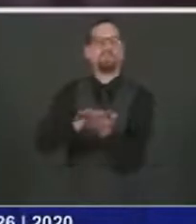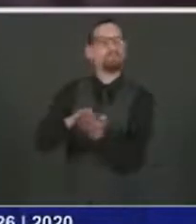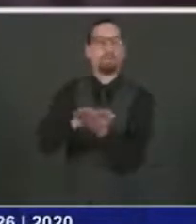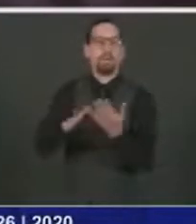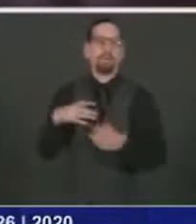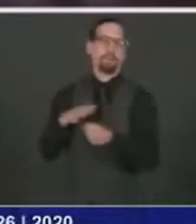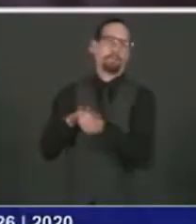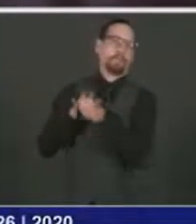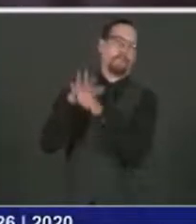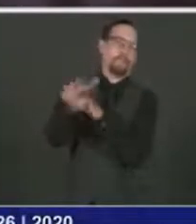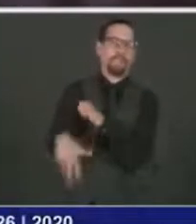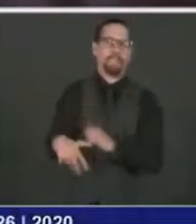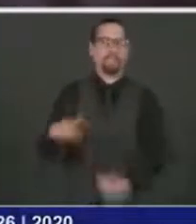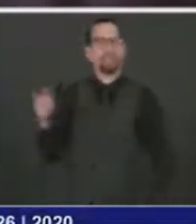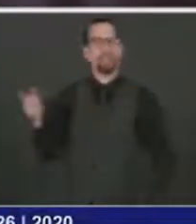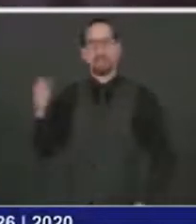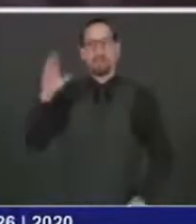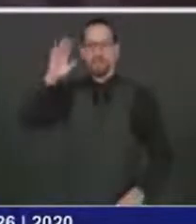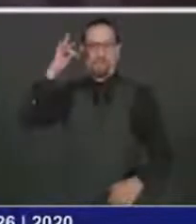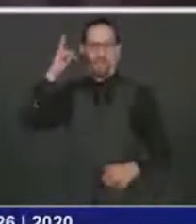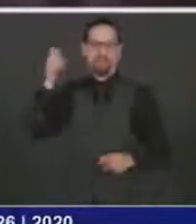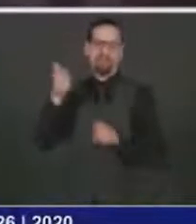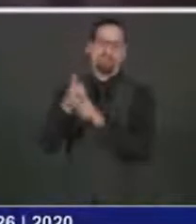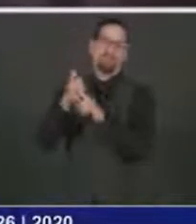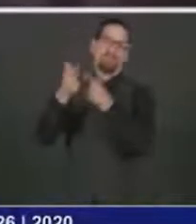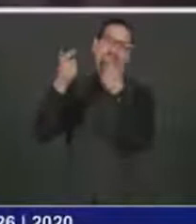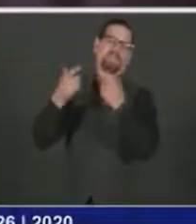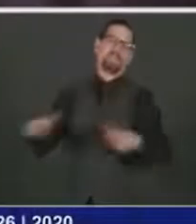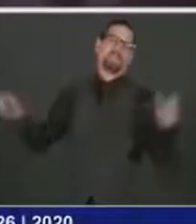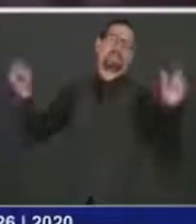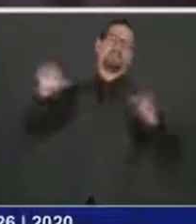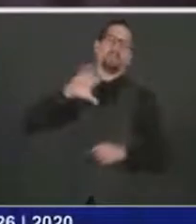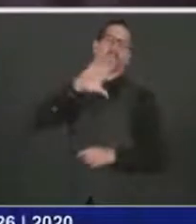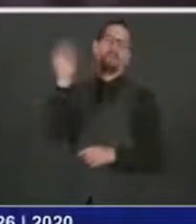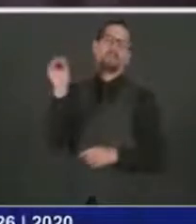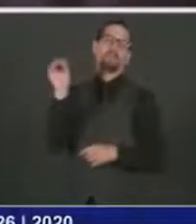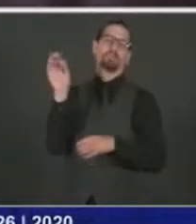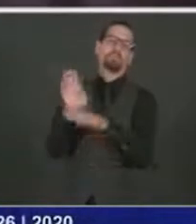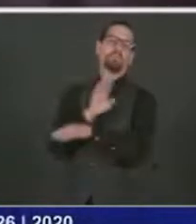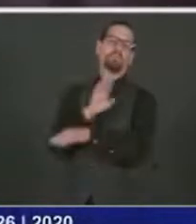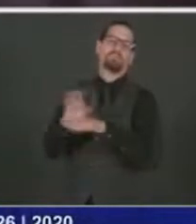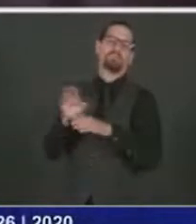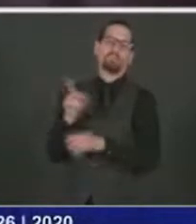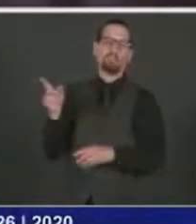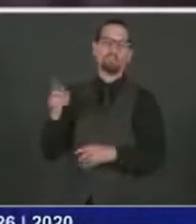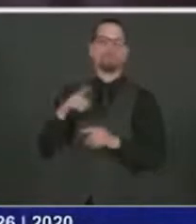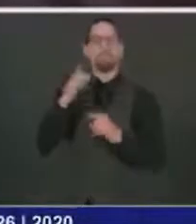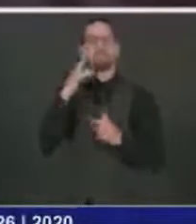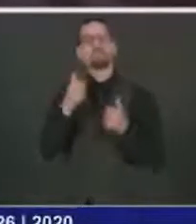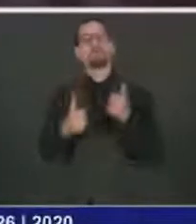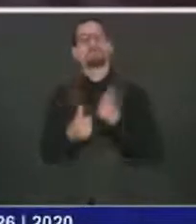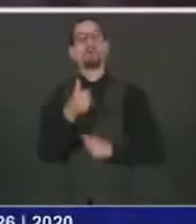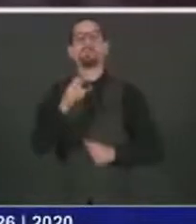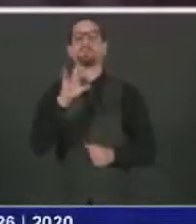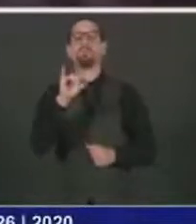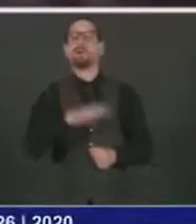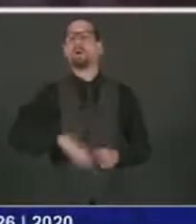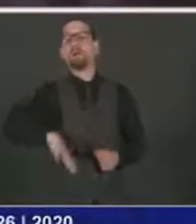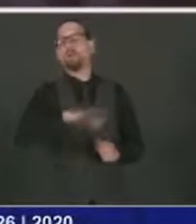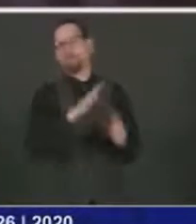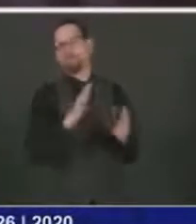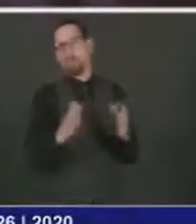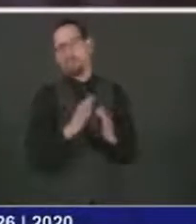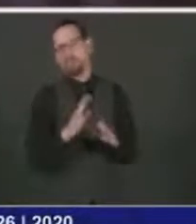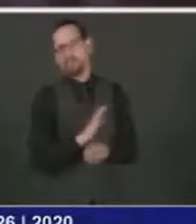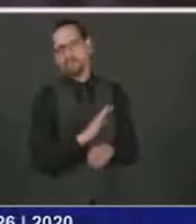in Rhode Island are small businesses. The average Rhode Islander, the majority of Rhode Islanders work at businesses that have